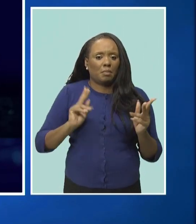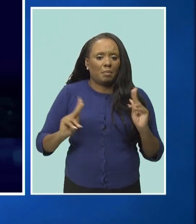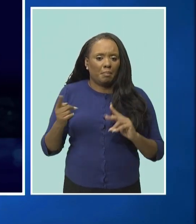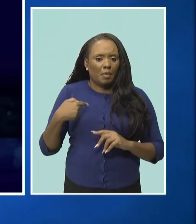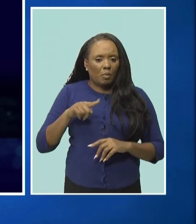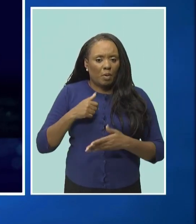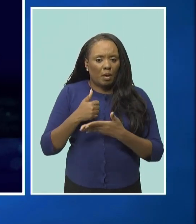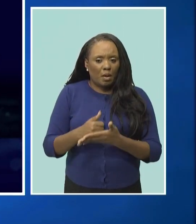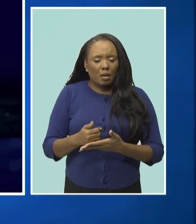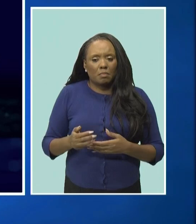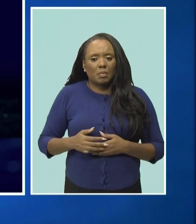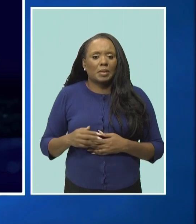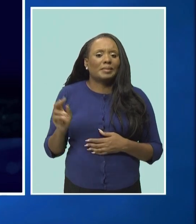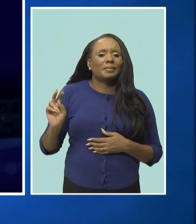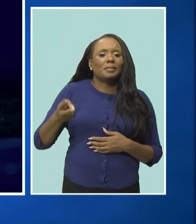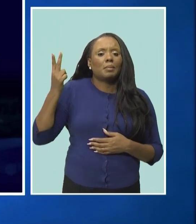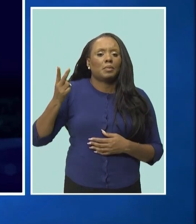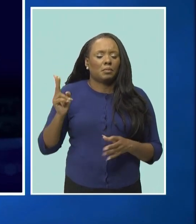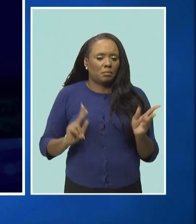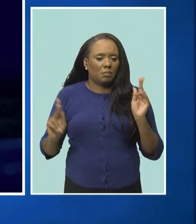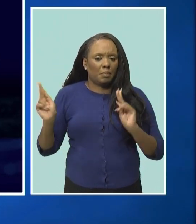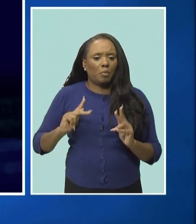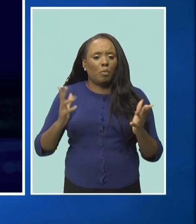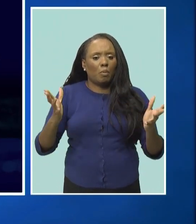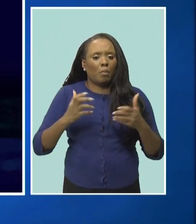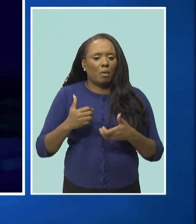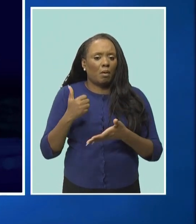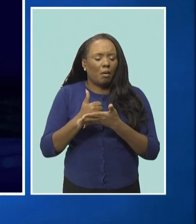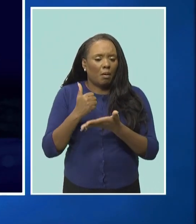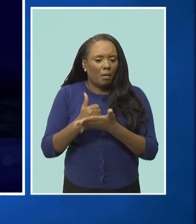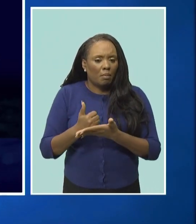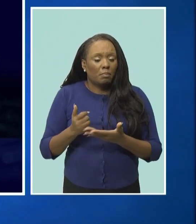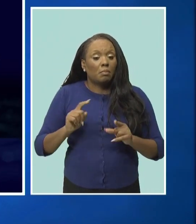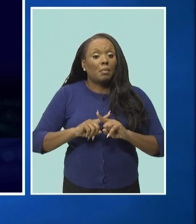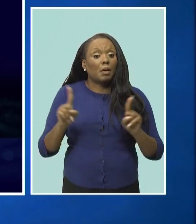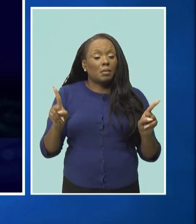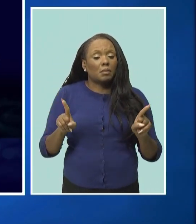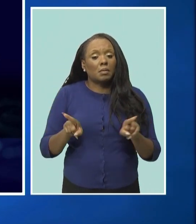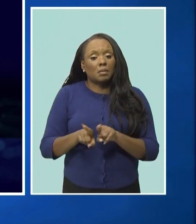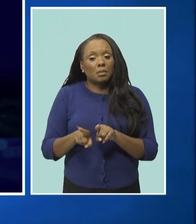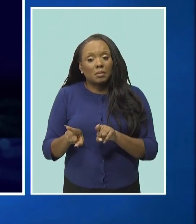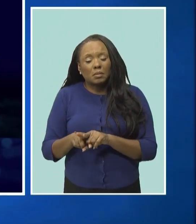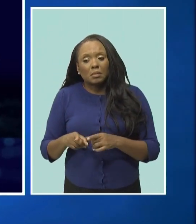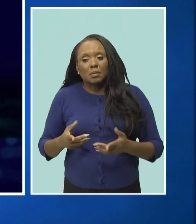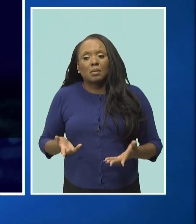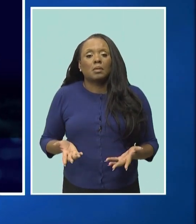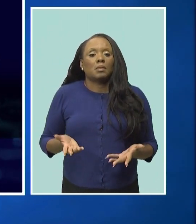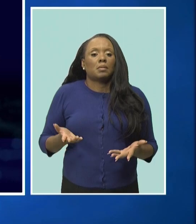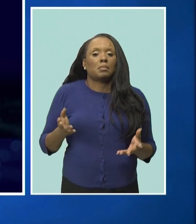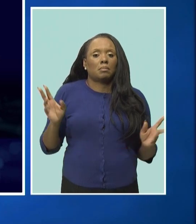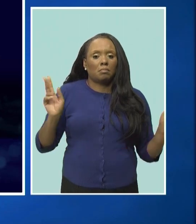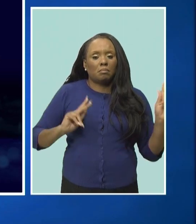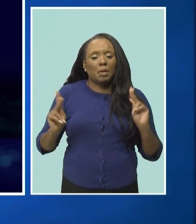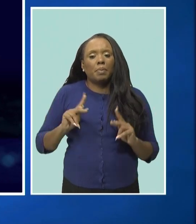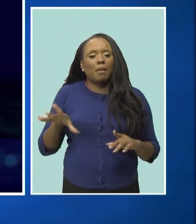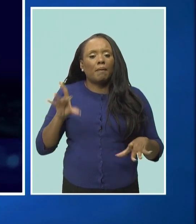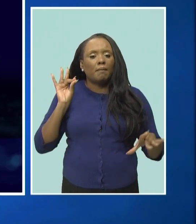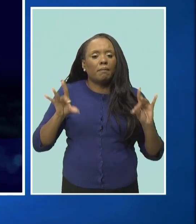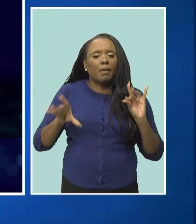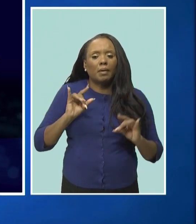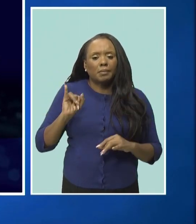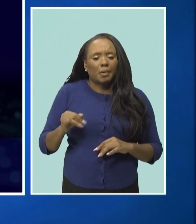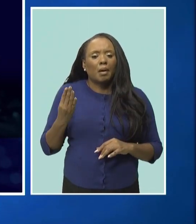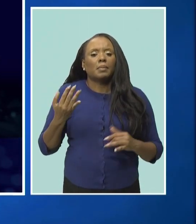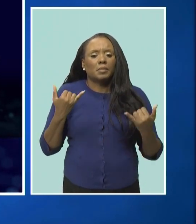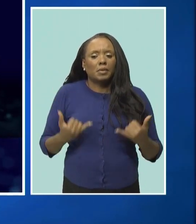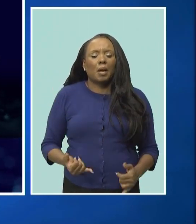saw almost a doubling of the number of persons who wanted assistance. But I would also say that those numbers are petering off as people begin to find jobs and